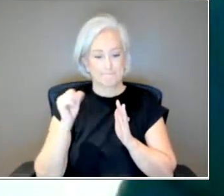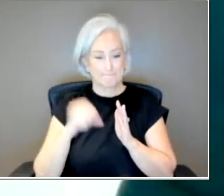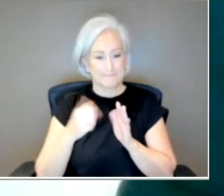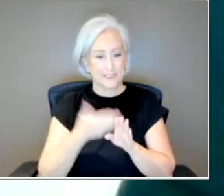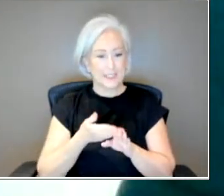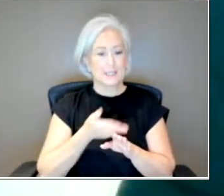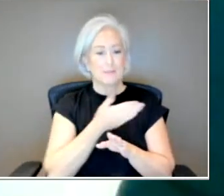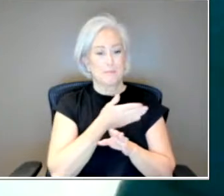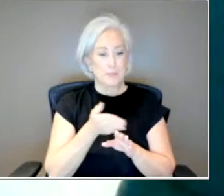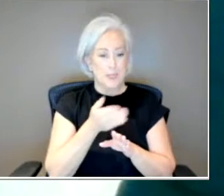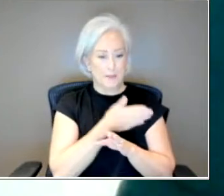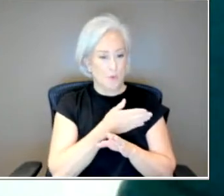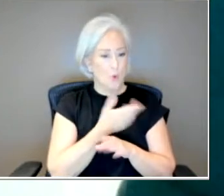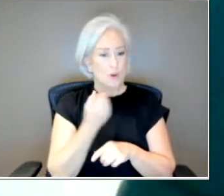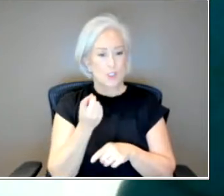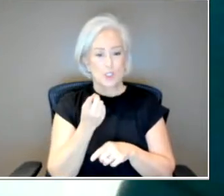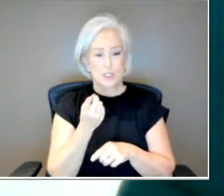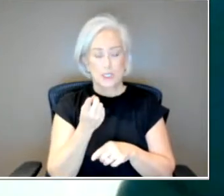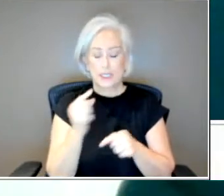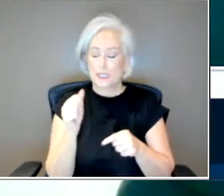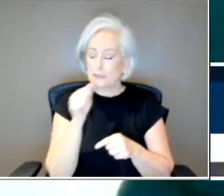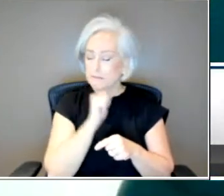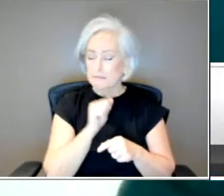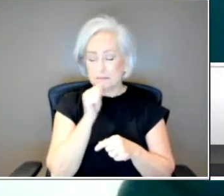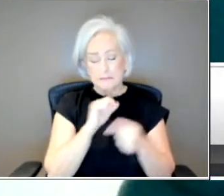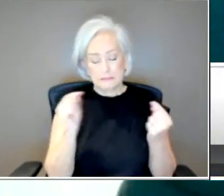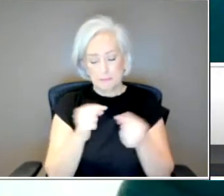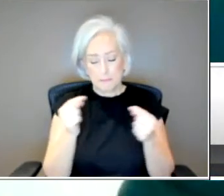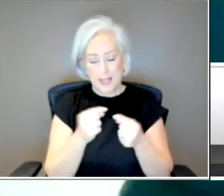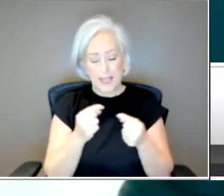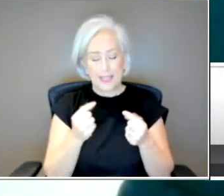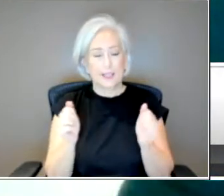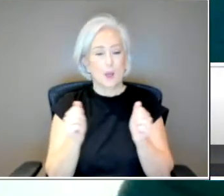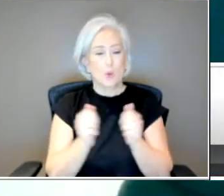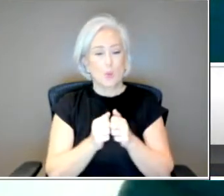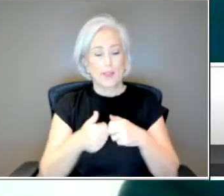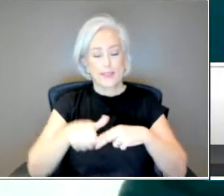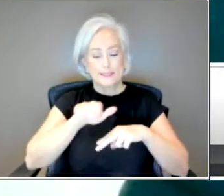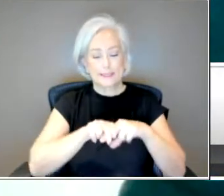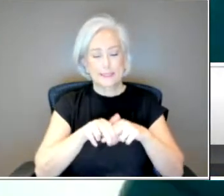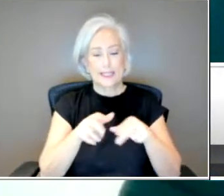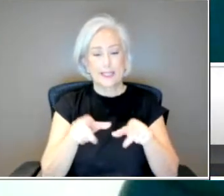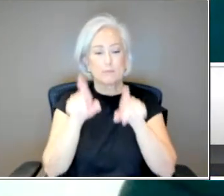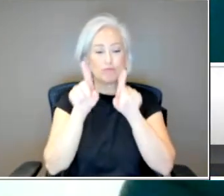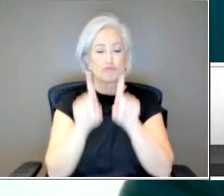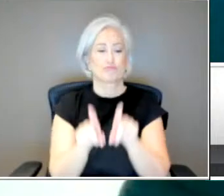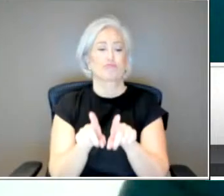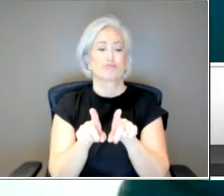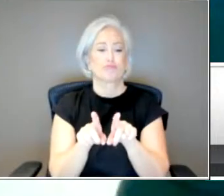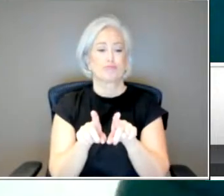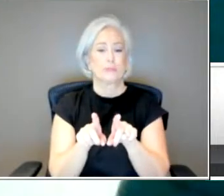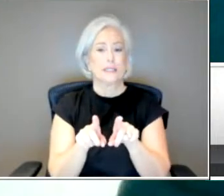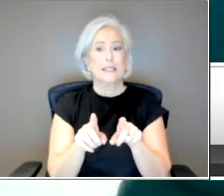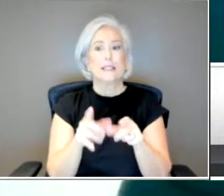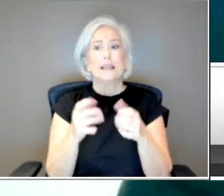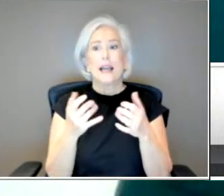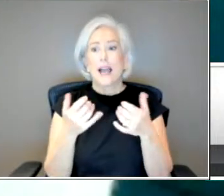Before, she could even be in pain with her legs up and trying to just like uncross her legs. And now,